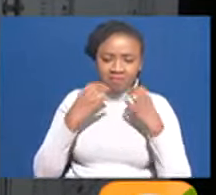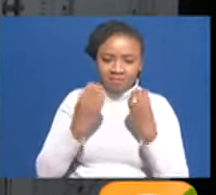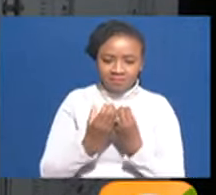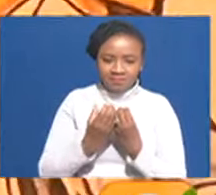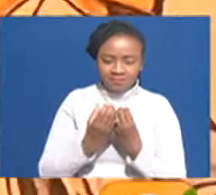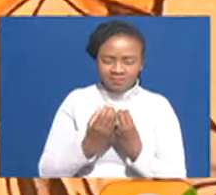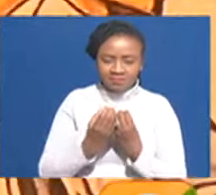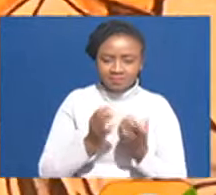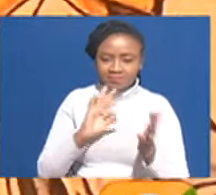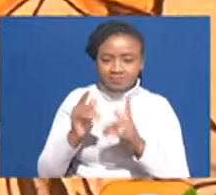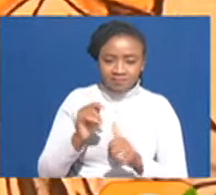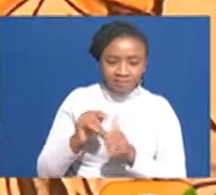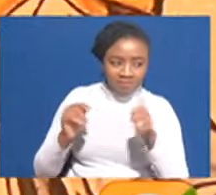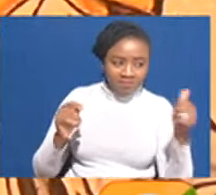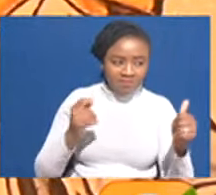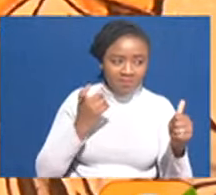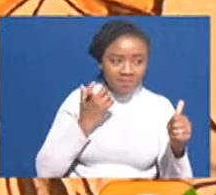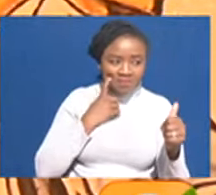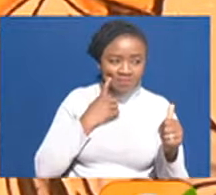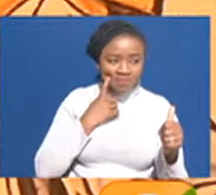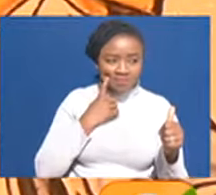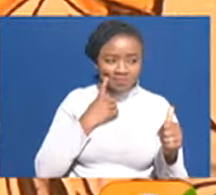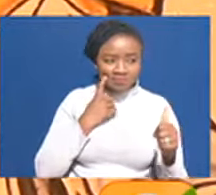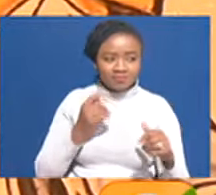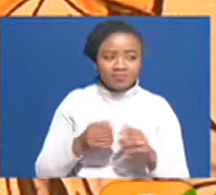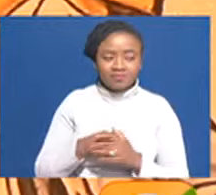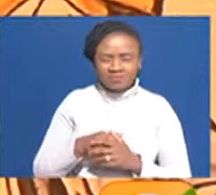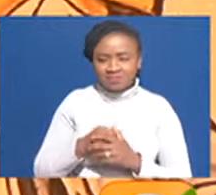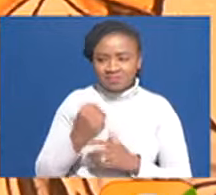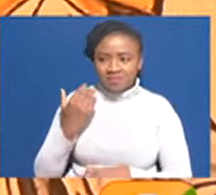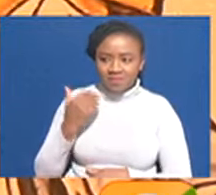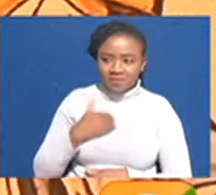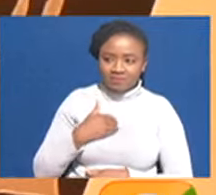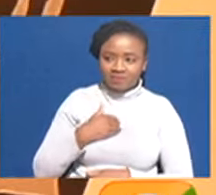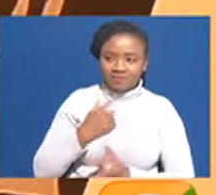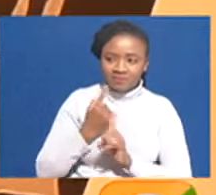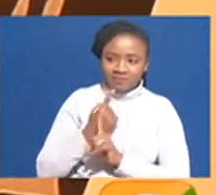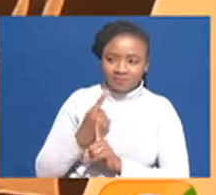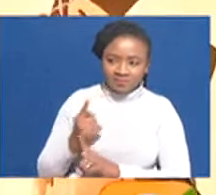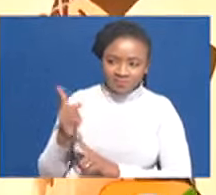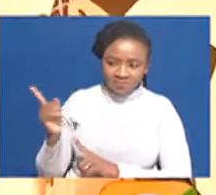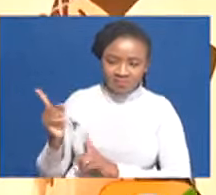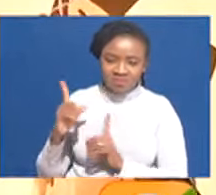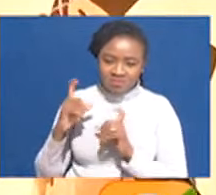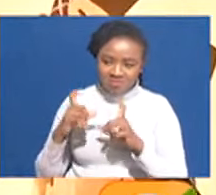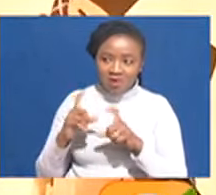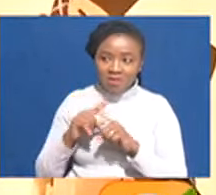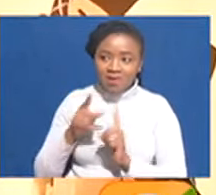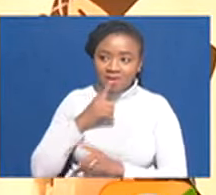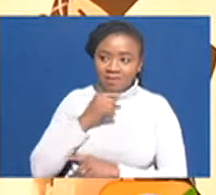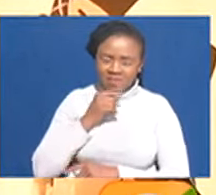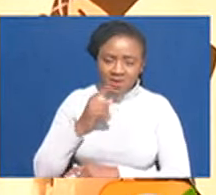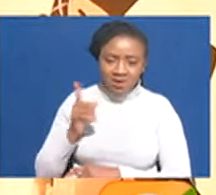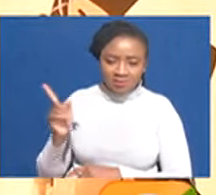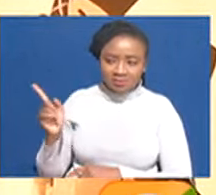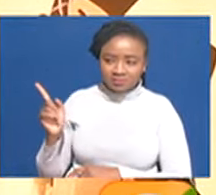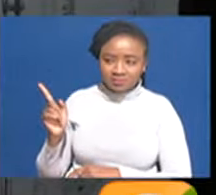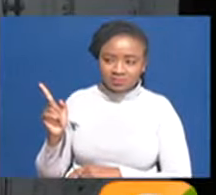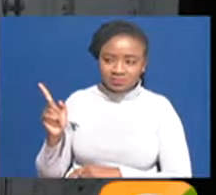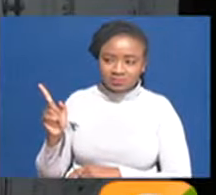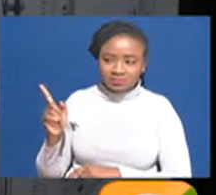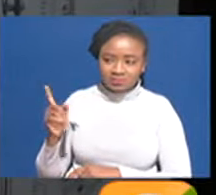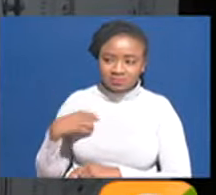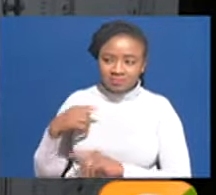in other barbershops where one gets wall hangings of models in different hairstyles, at this barbershop, one interacts with pictures